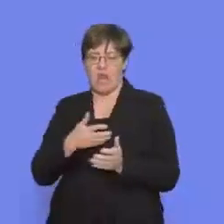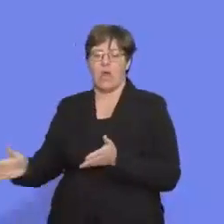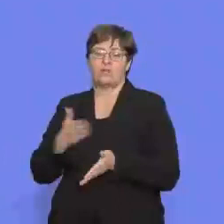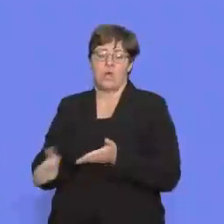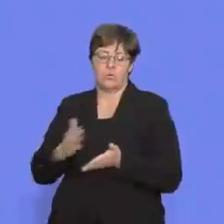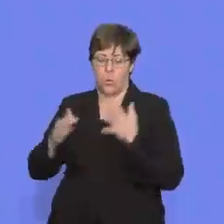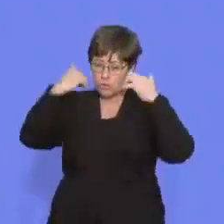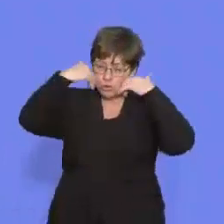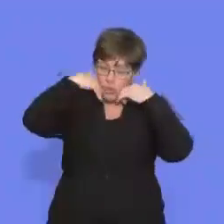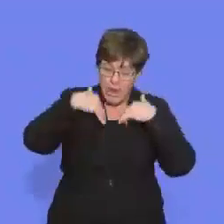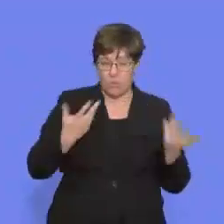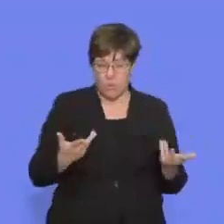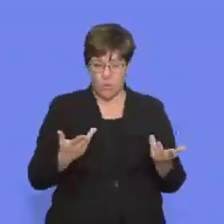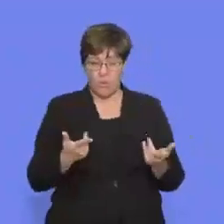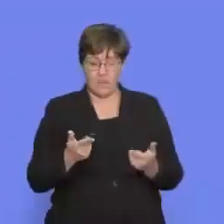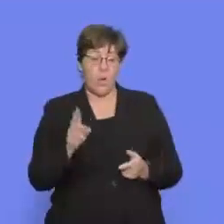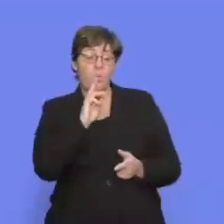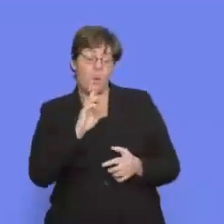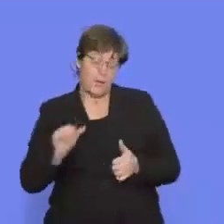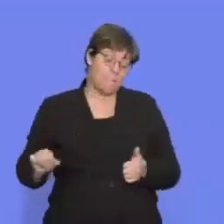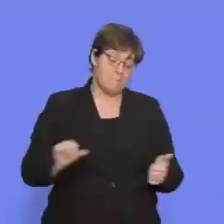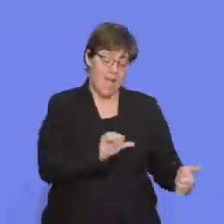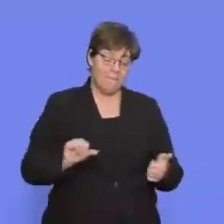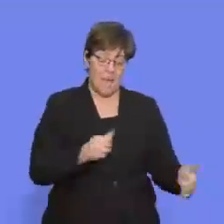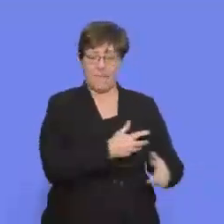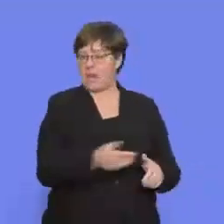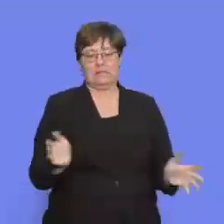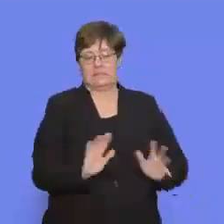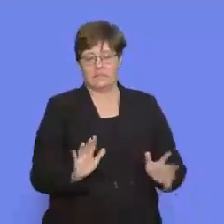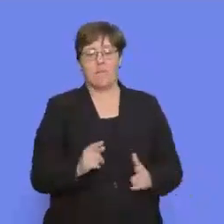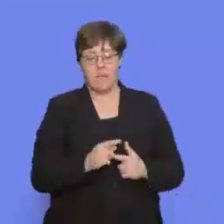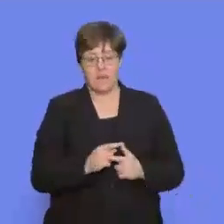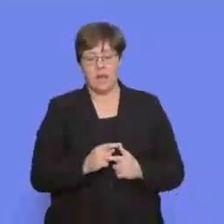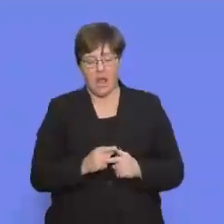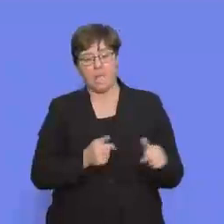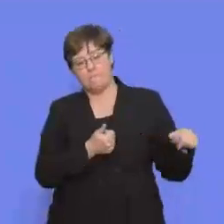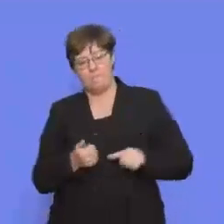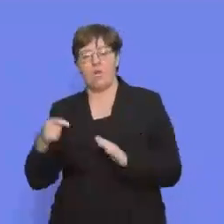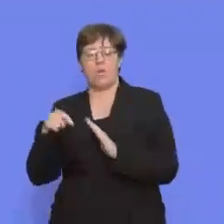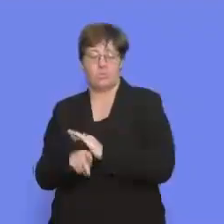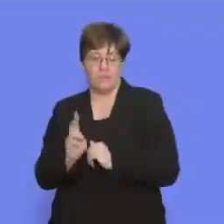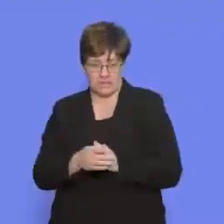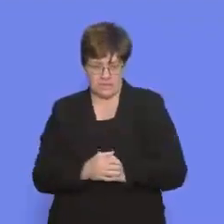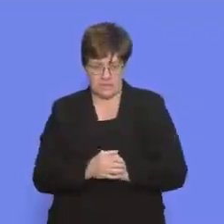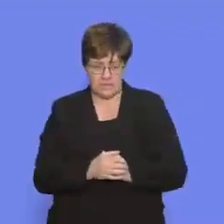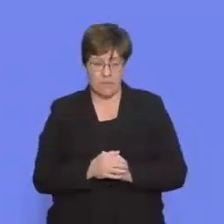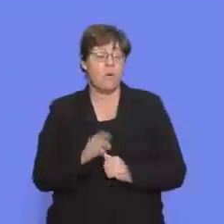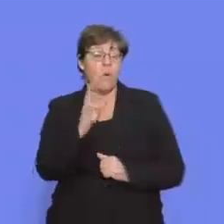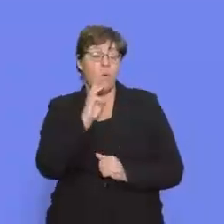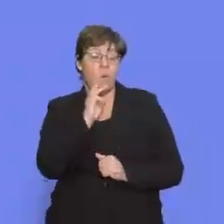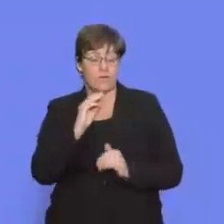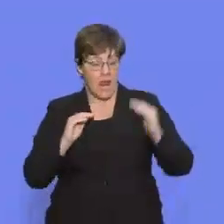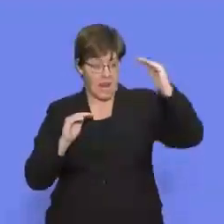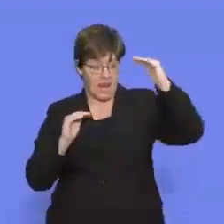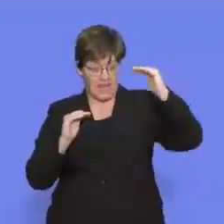So more water will be lost. Once more water is lost here, then the level